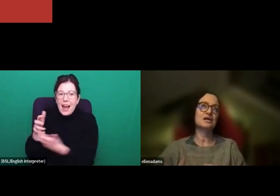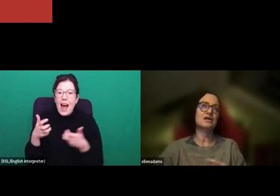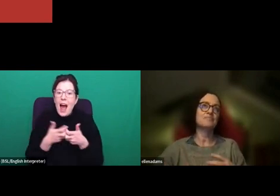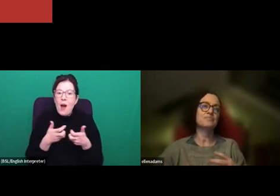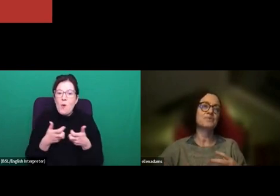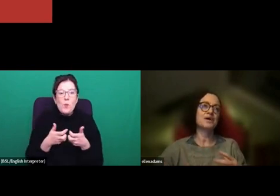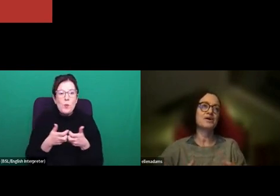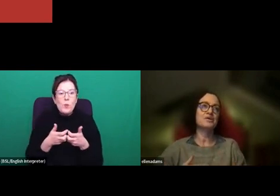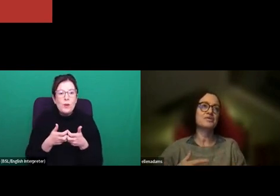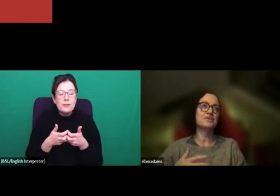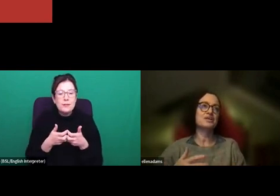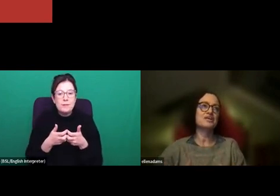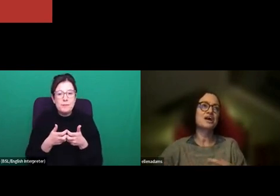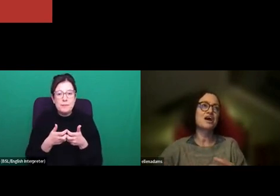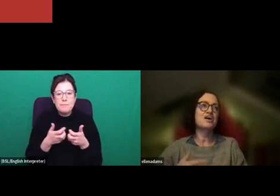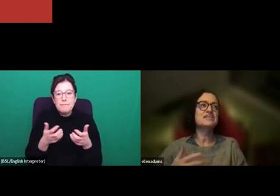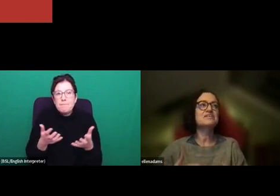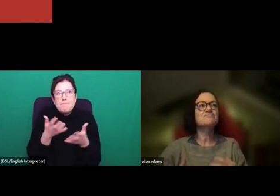actually